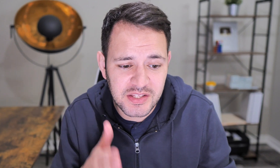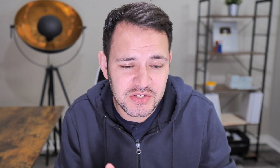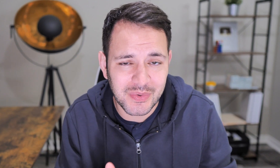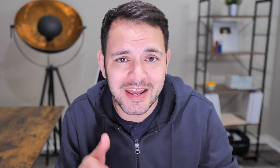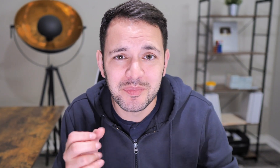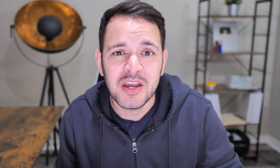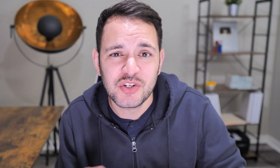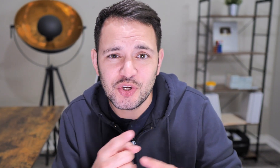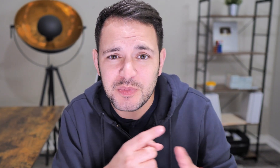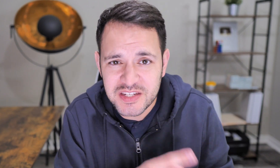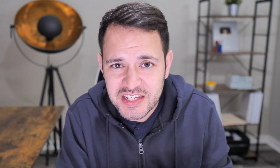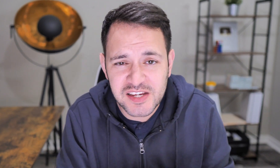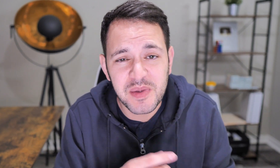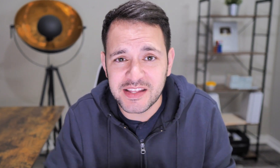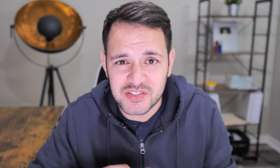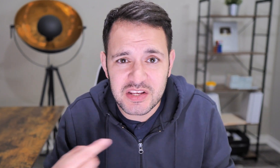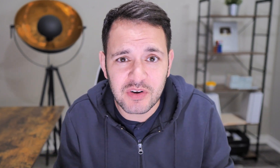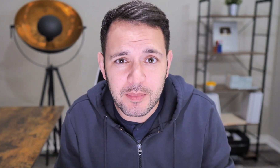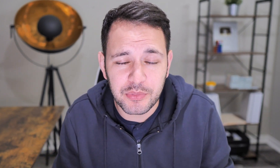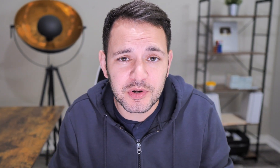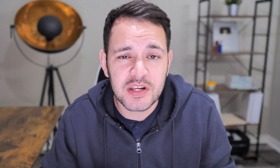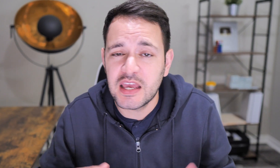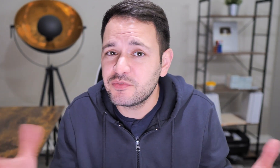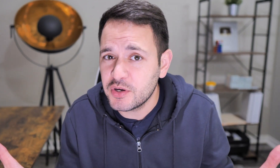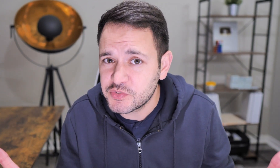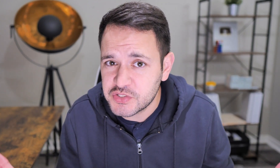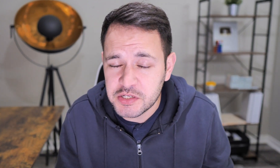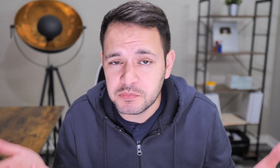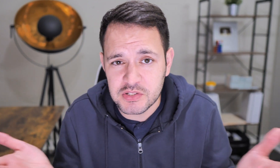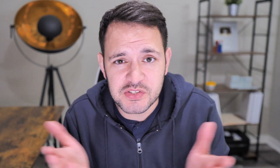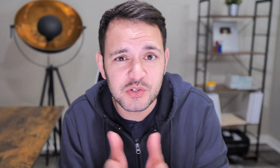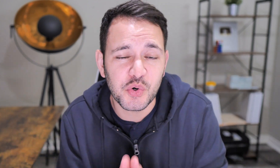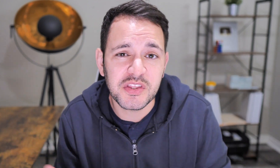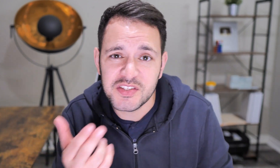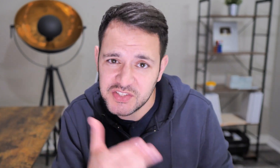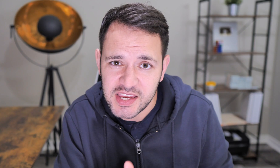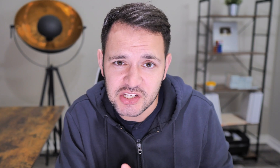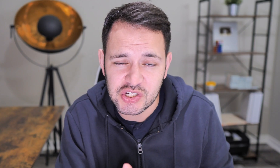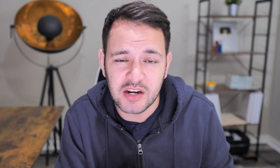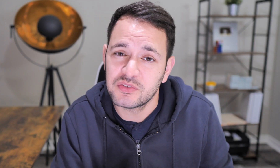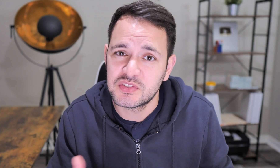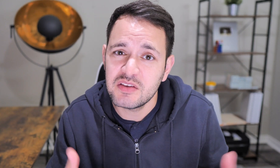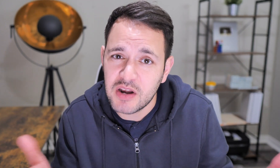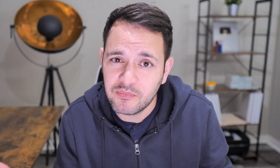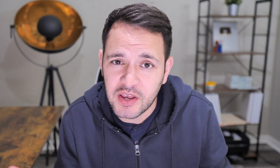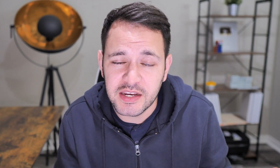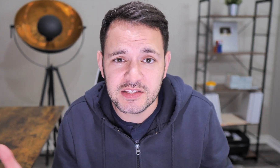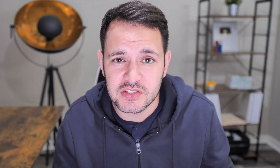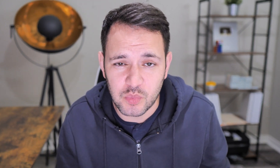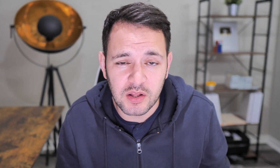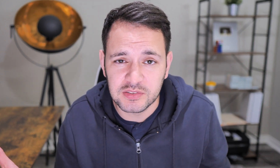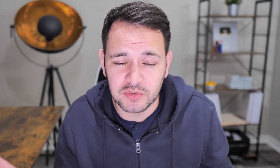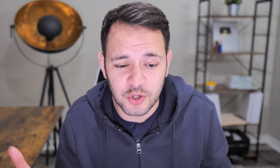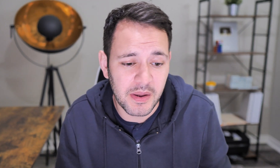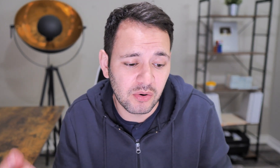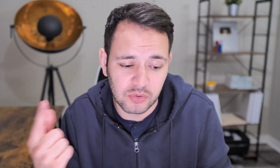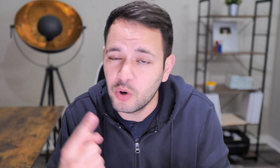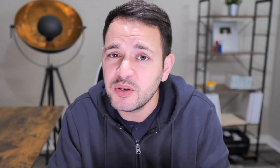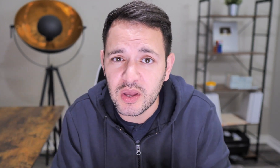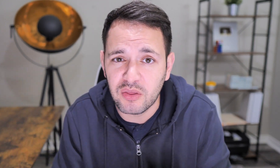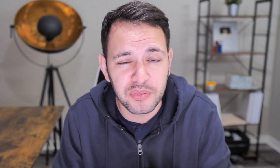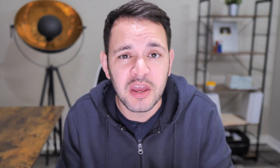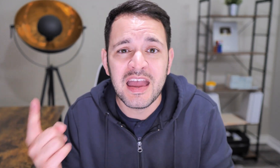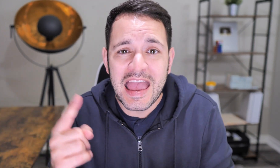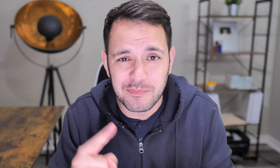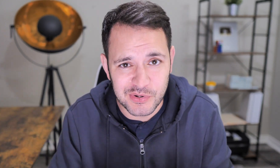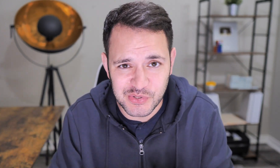is hop on Instagram, shoot me a DM at SteveRam3. And if you're interested, consider joining the second channel, Steve Ram Finance, as well, to learn about